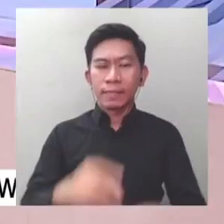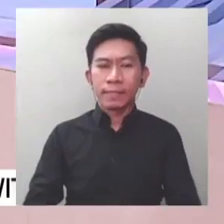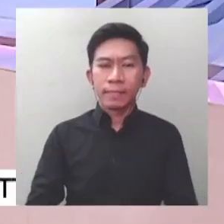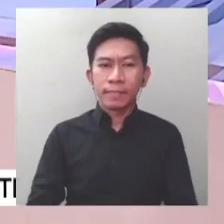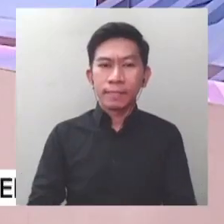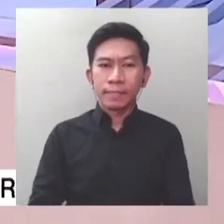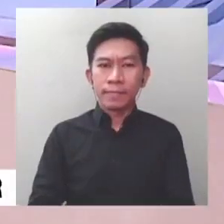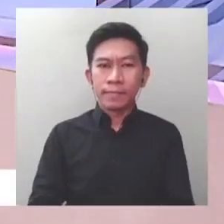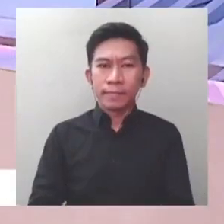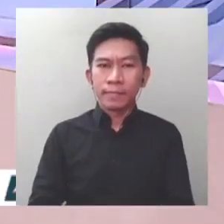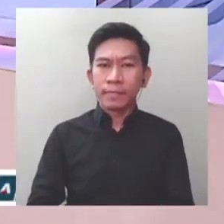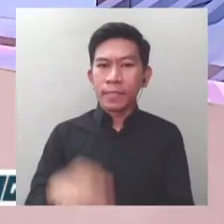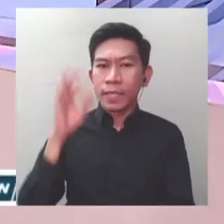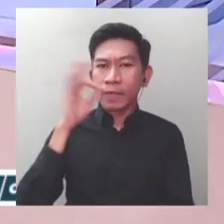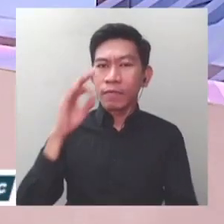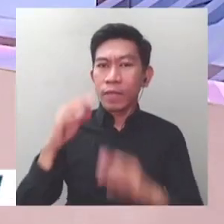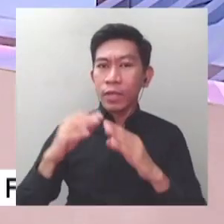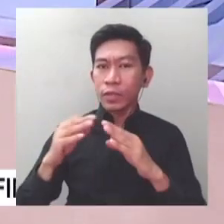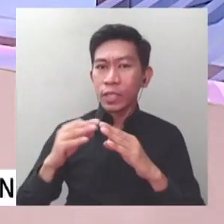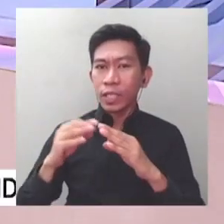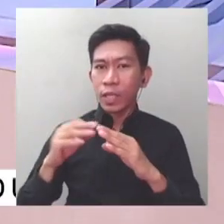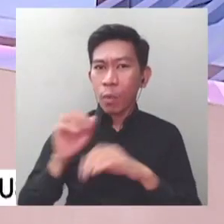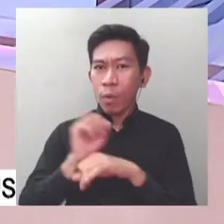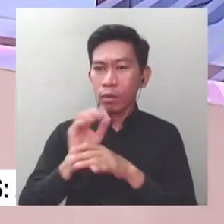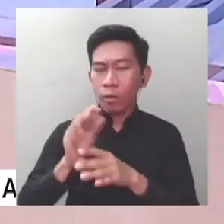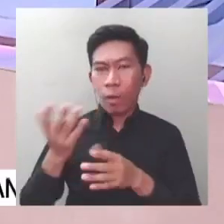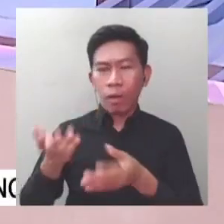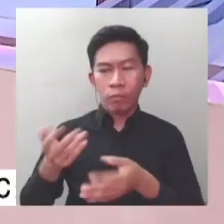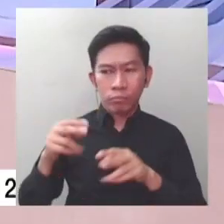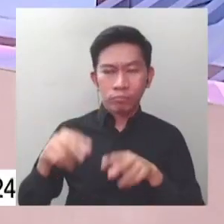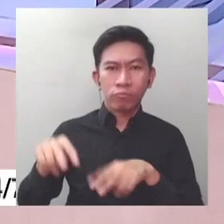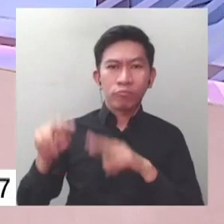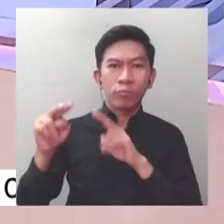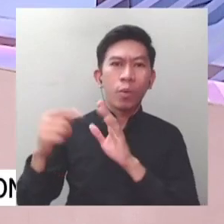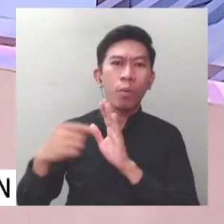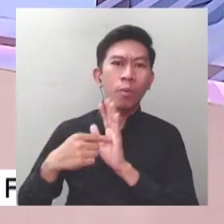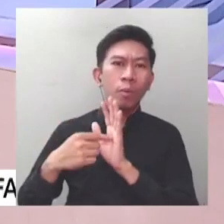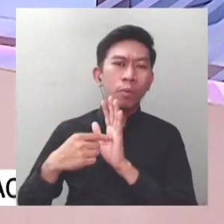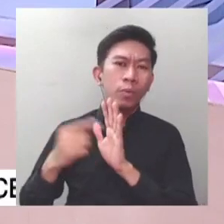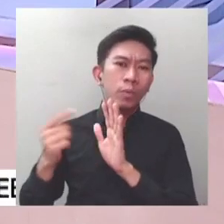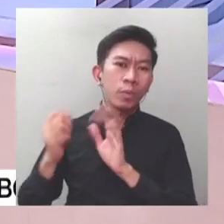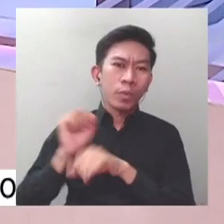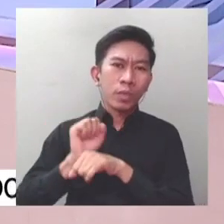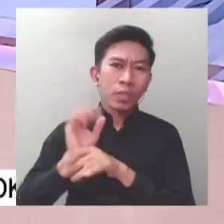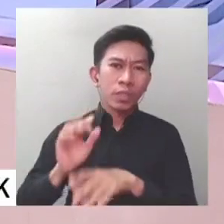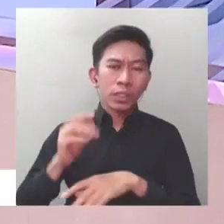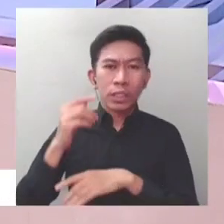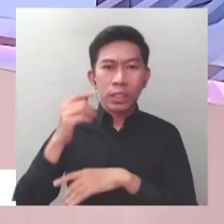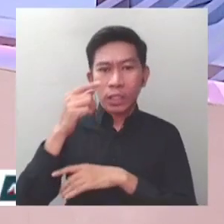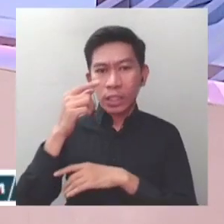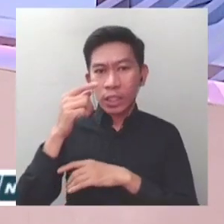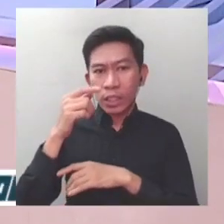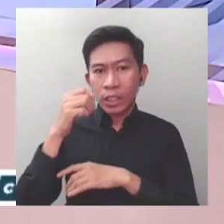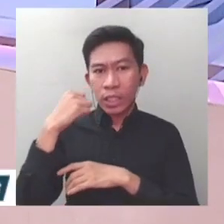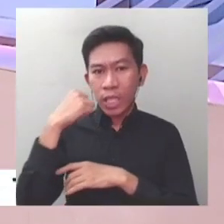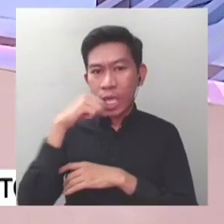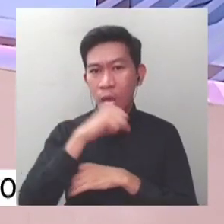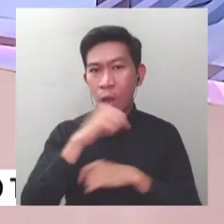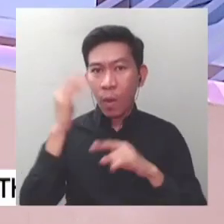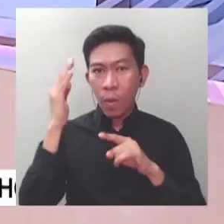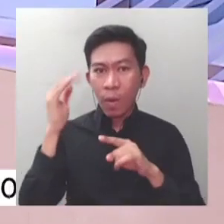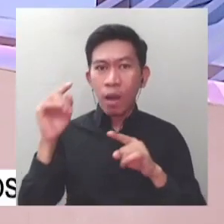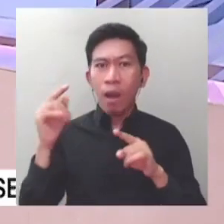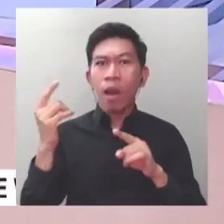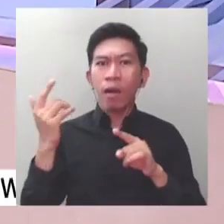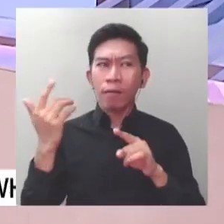A Filipino factory worker has been hailed a model worker in Taiwan, leading to higher interest in the hiring of more Filipinos there.